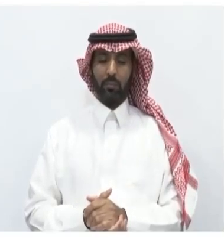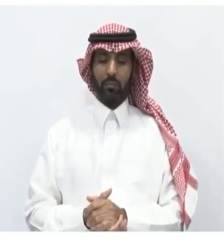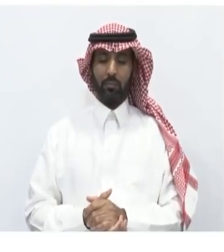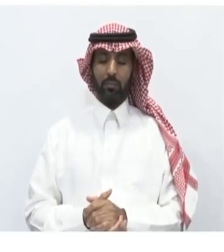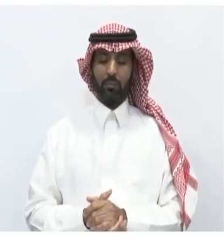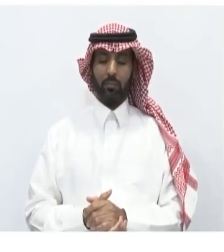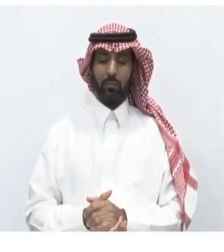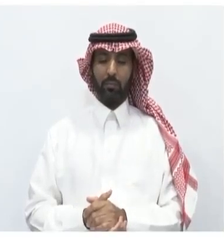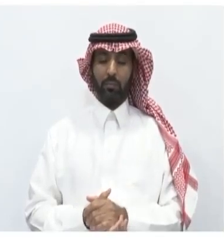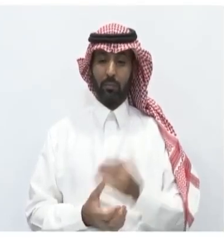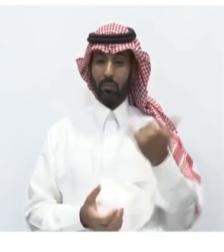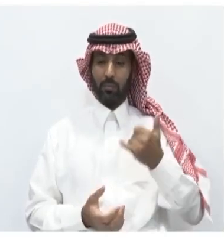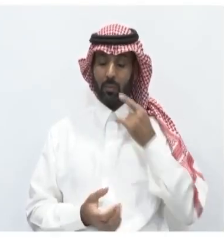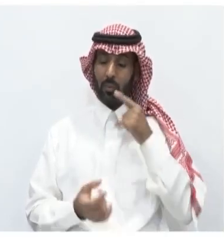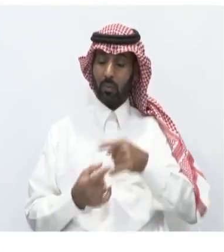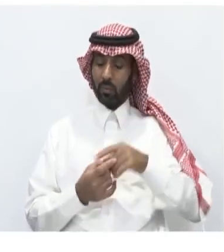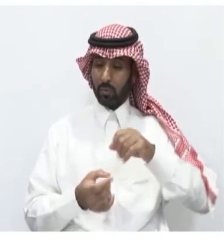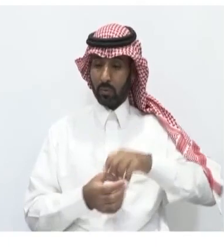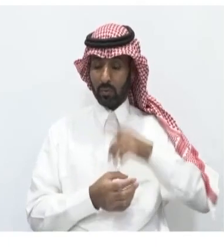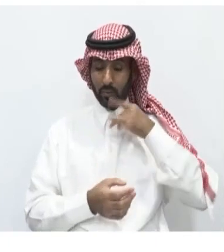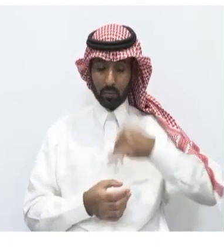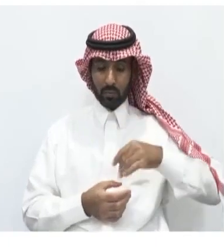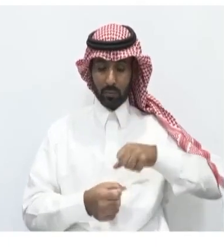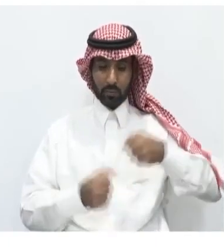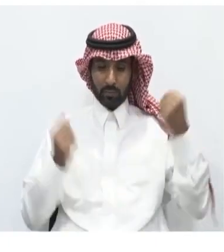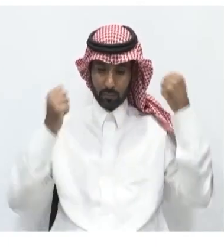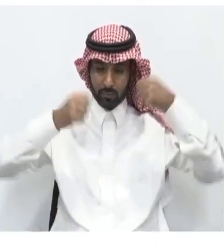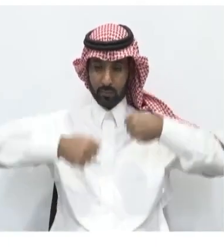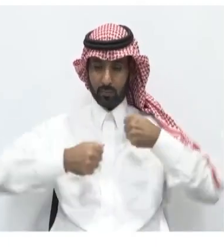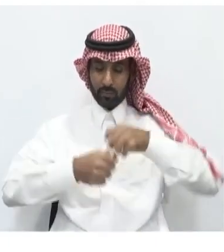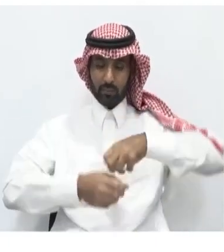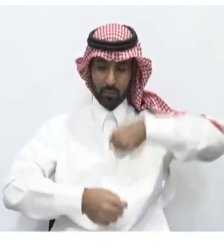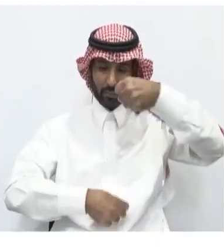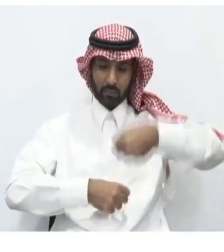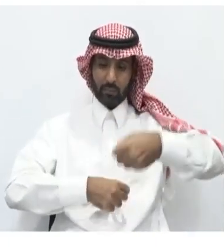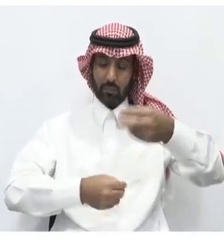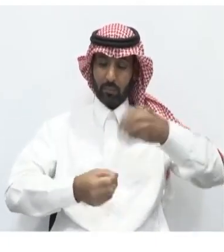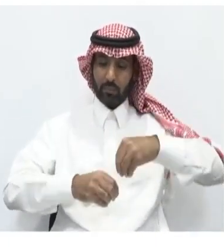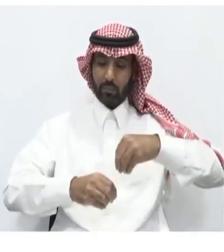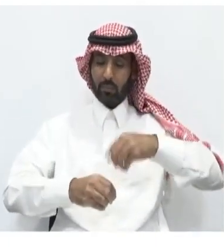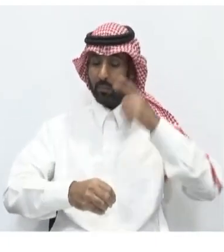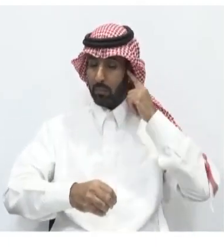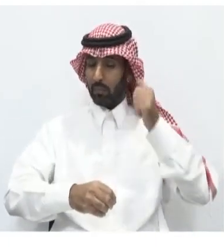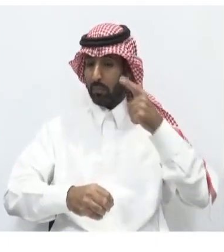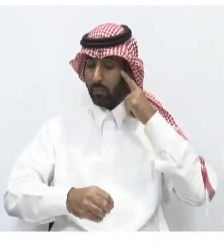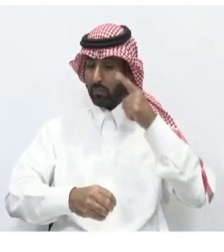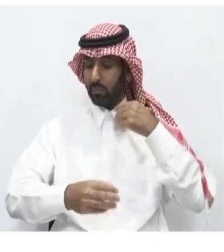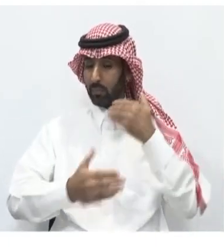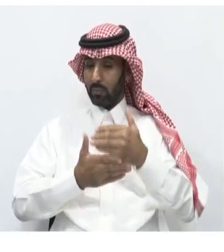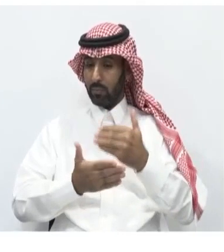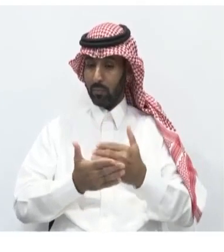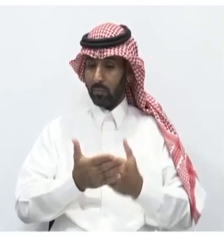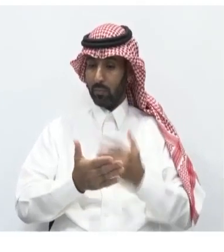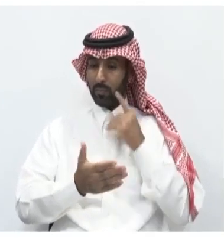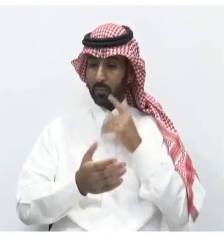now. The most important rule of thumb when packing a backpack is to pack light. You may think it's a good idea now to pack that